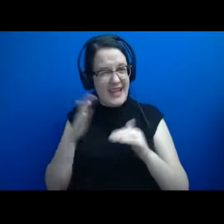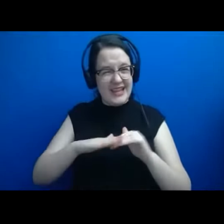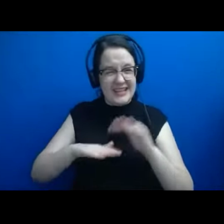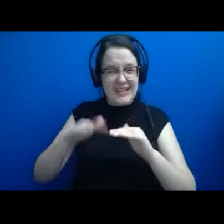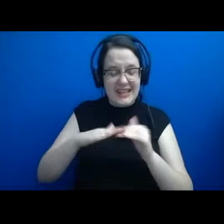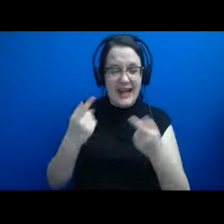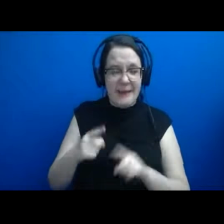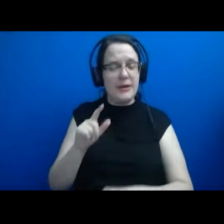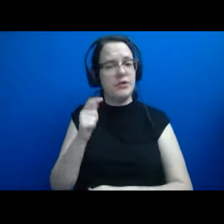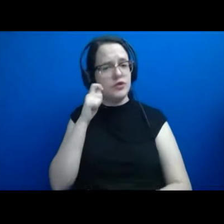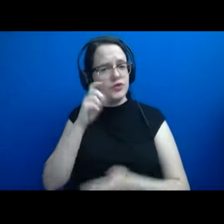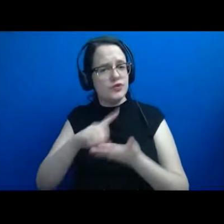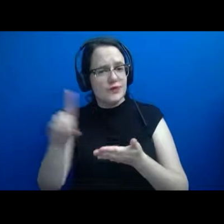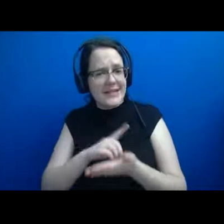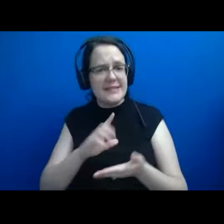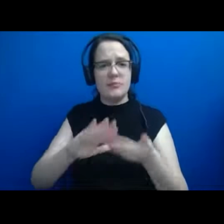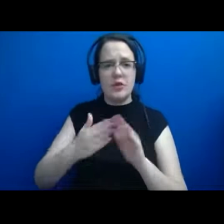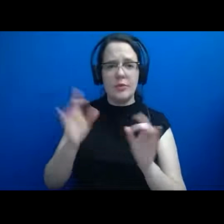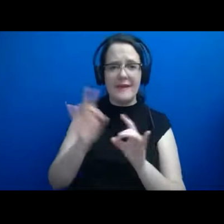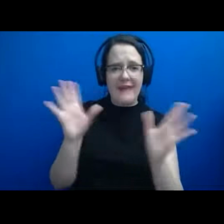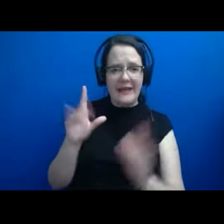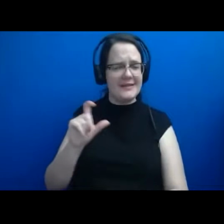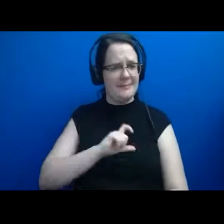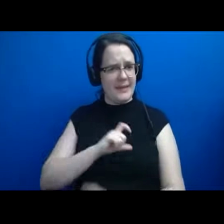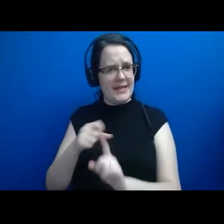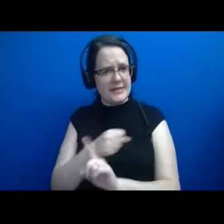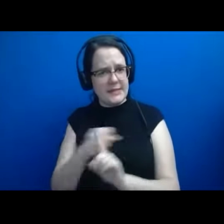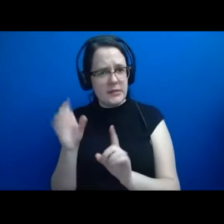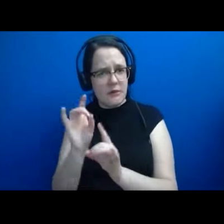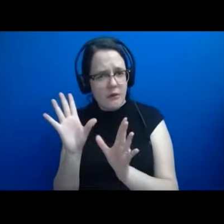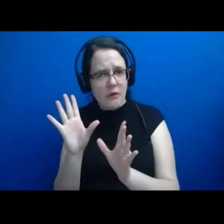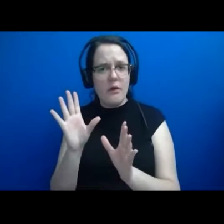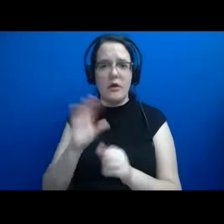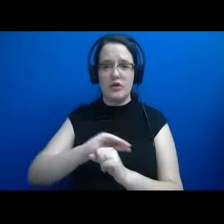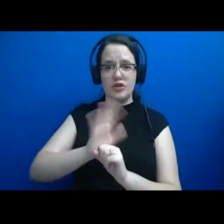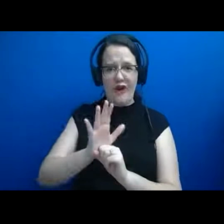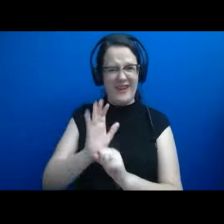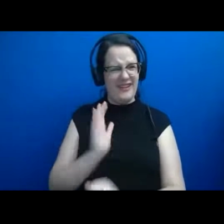Racism, community violence, whether it's police brutality, whether it's COVID-19, our kids are going through a lot and